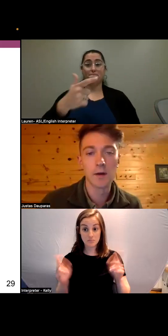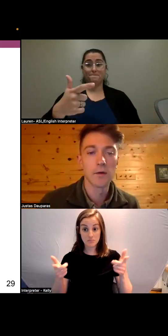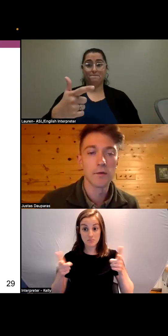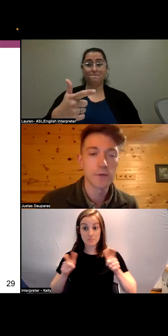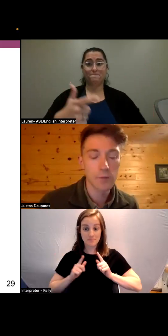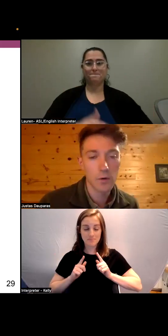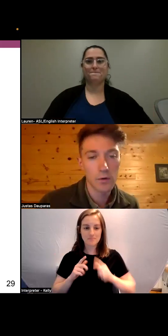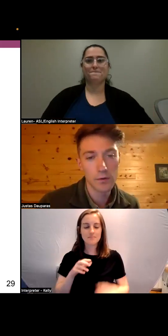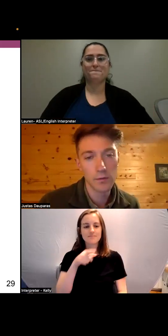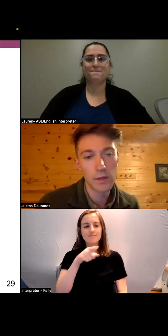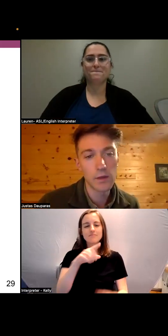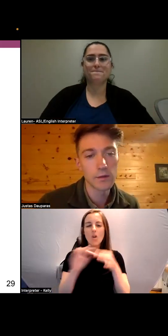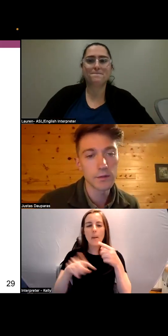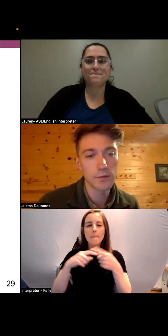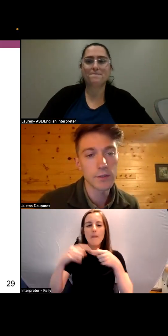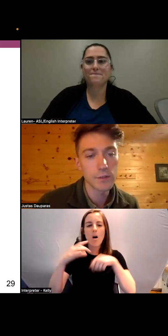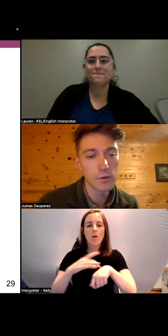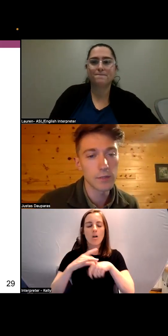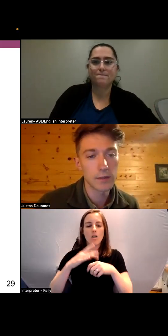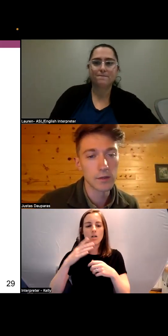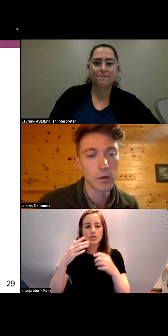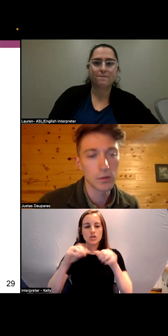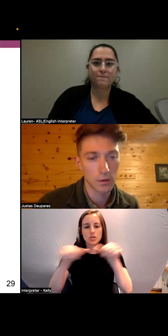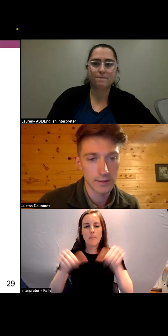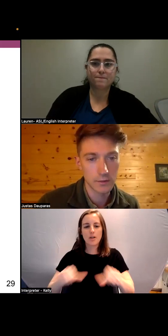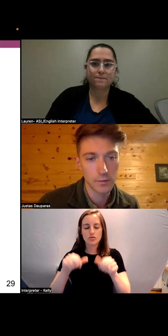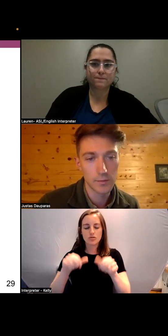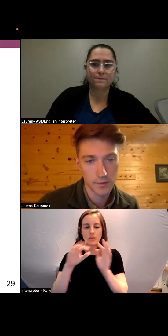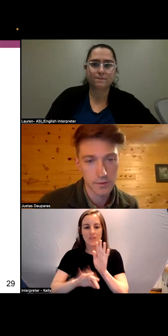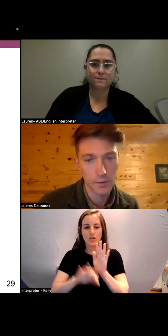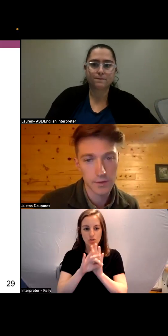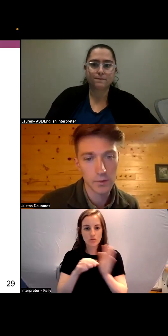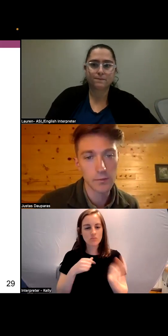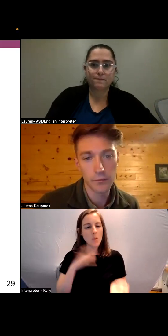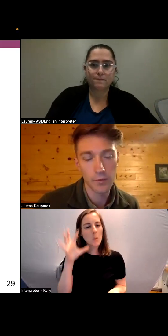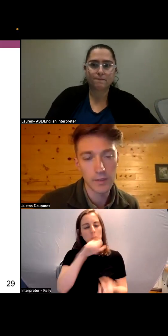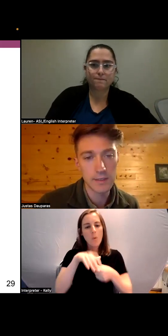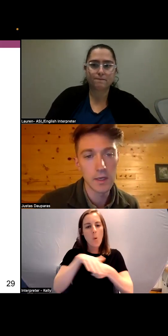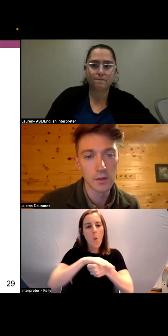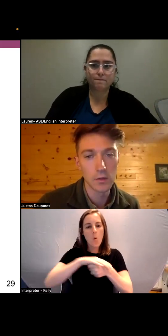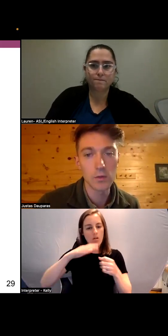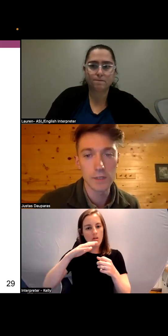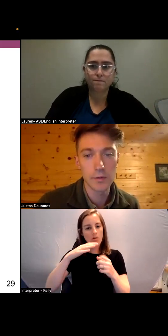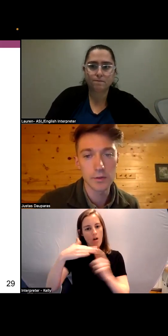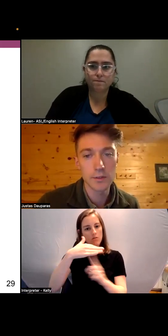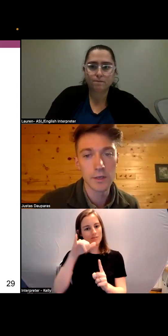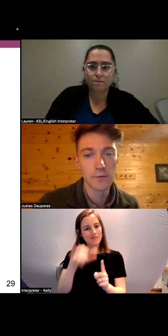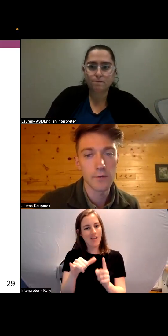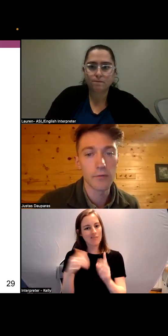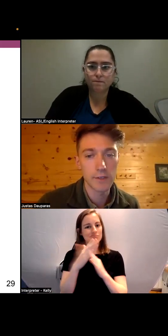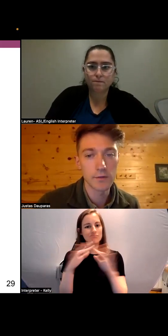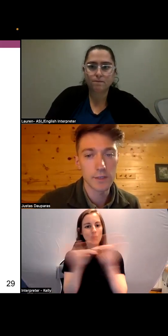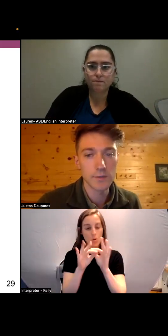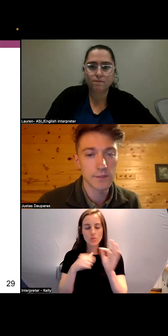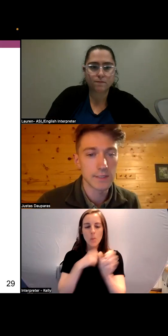are, first of all, we sort of assume that the local context will be the most important. So we're forming these local neighborhoods for